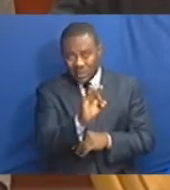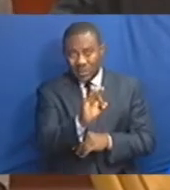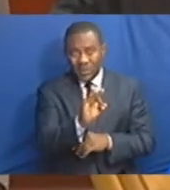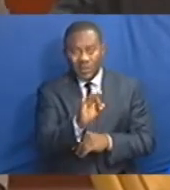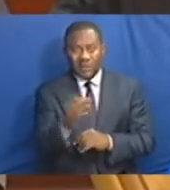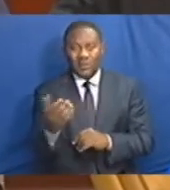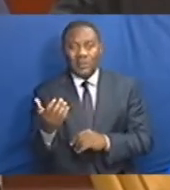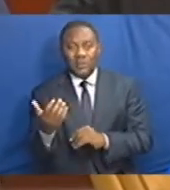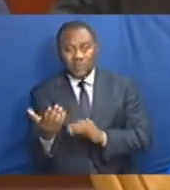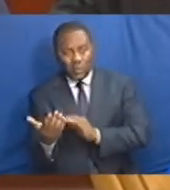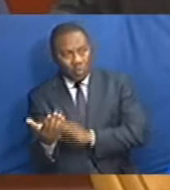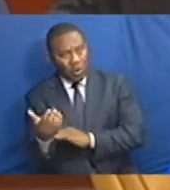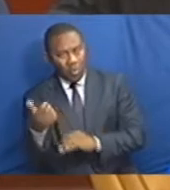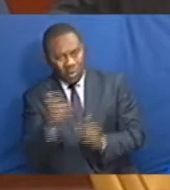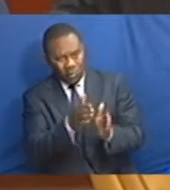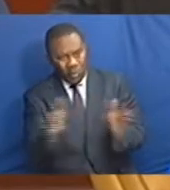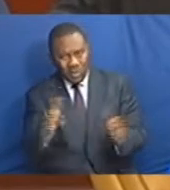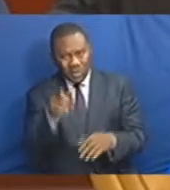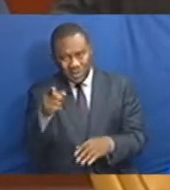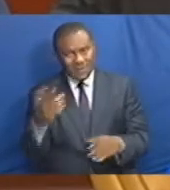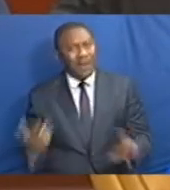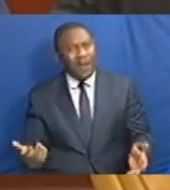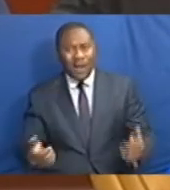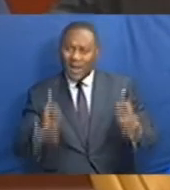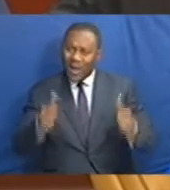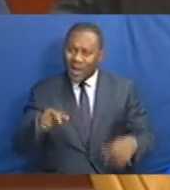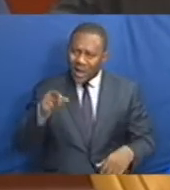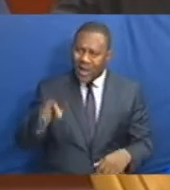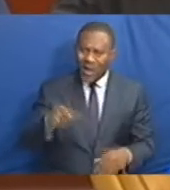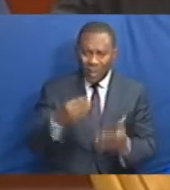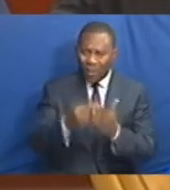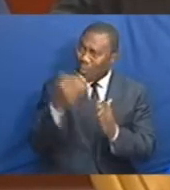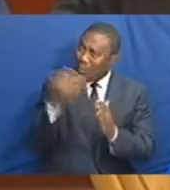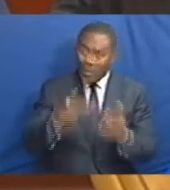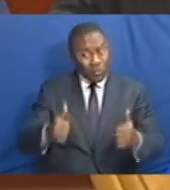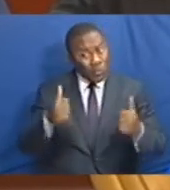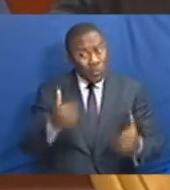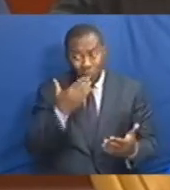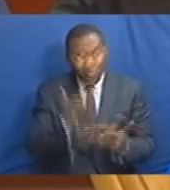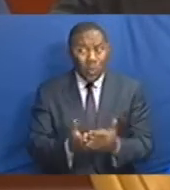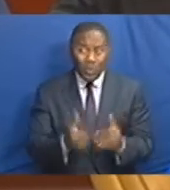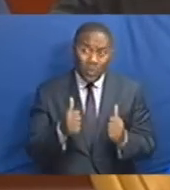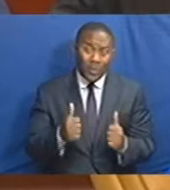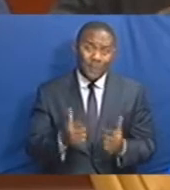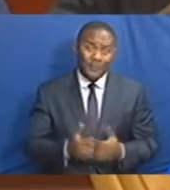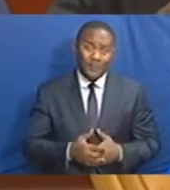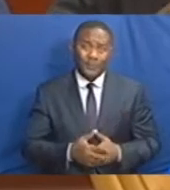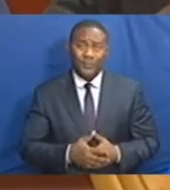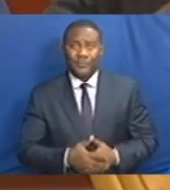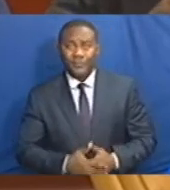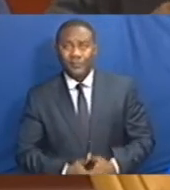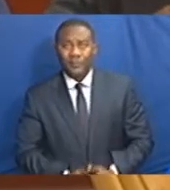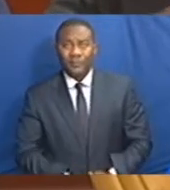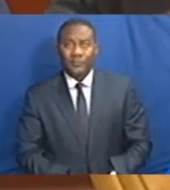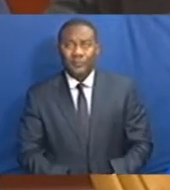o'clock. Yes, he was singing the praise of this budget because there was a lot